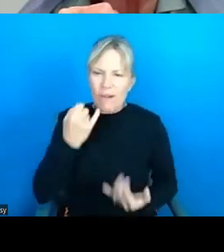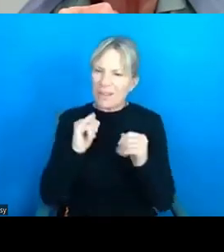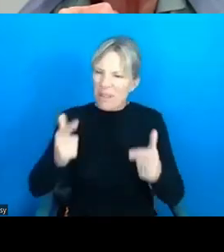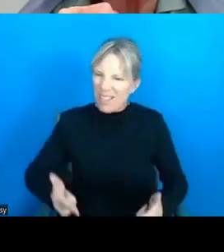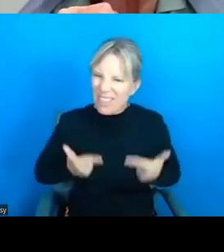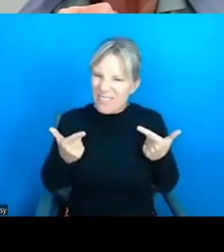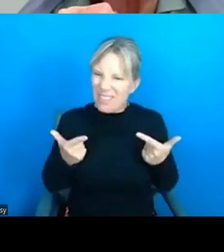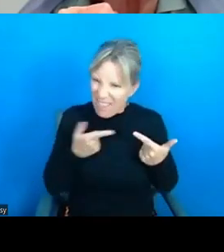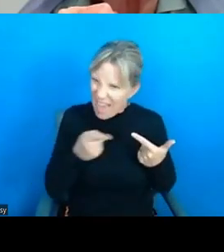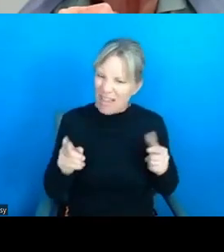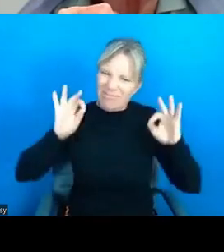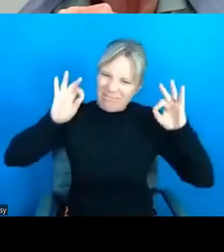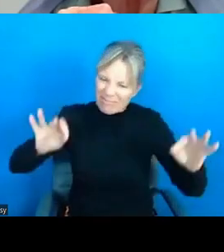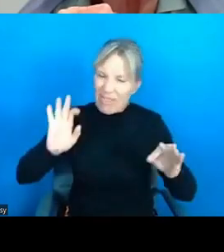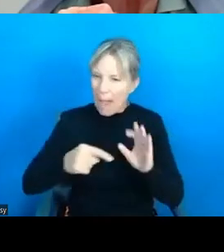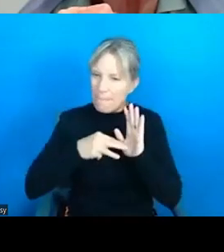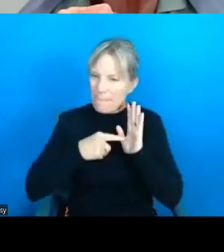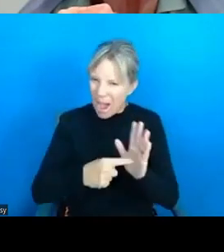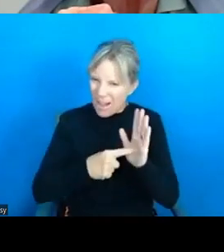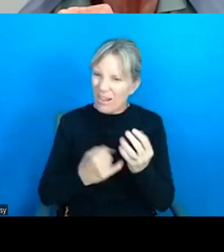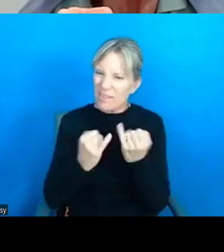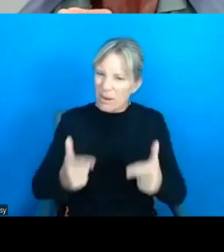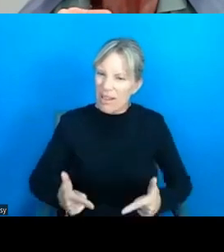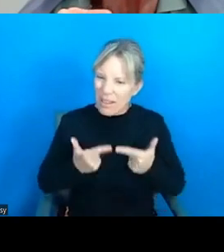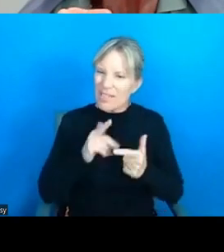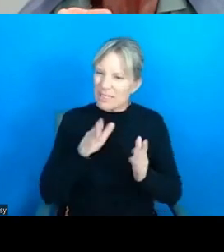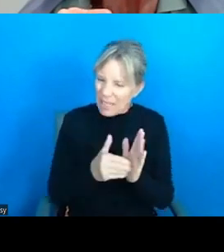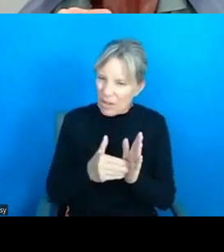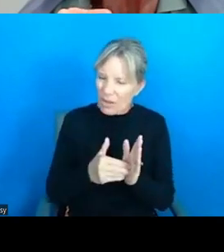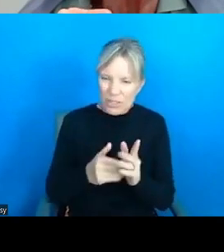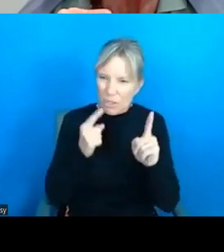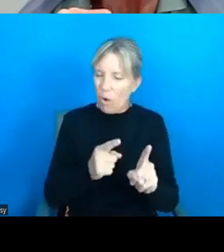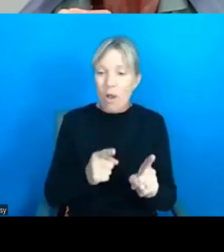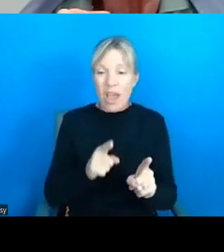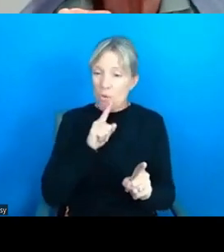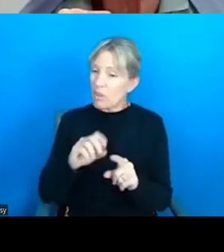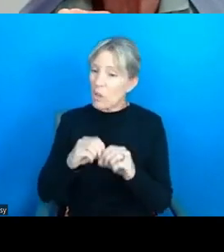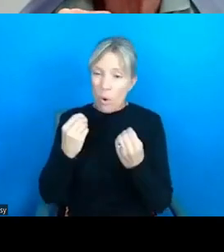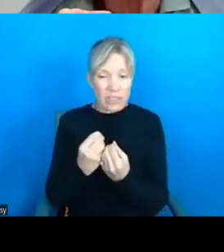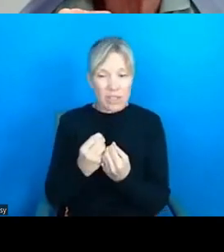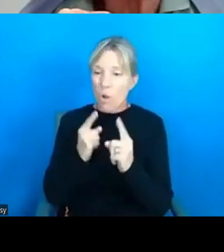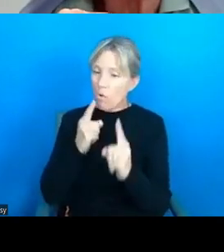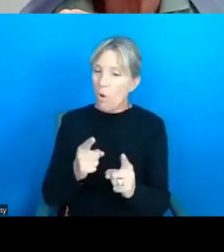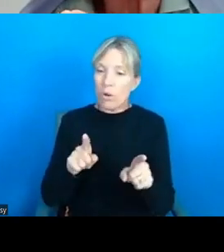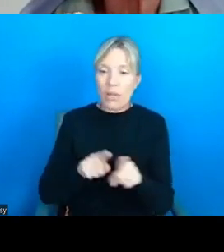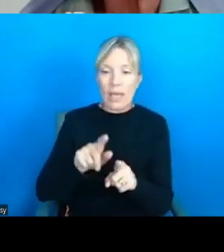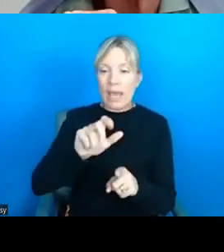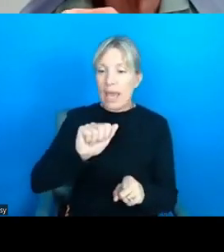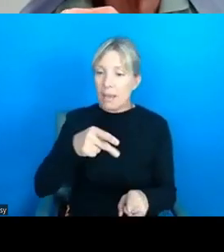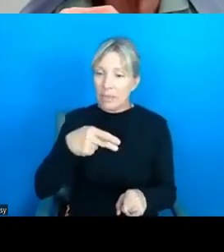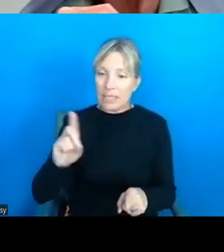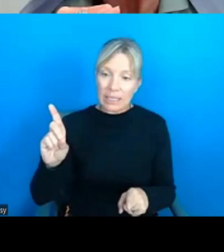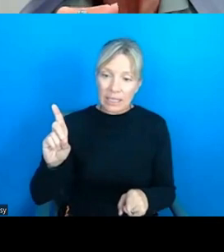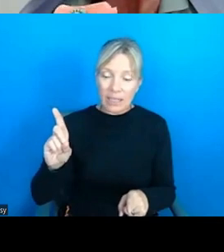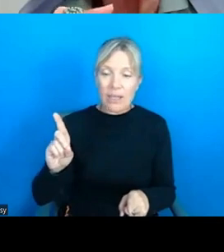Living Center model. And it's really the aim of organizations like AAPD to do